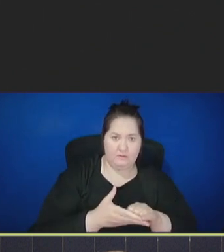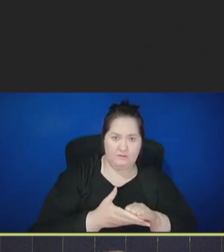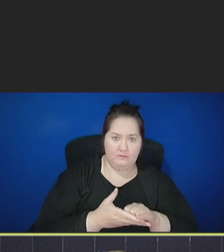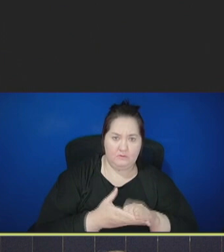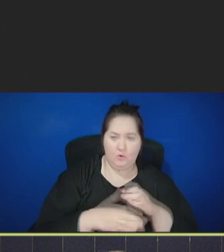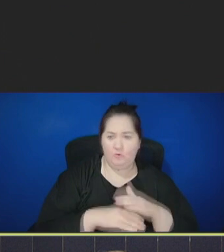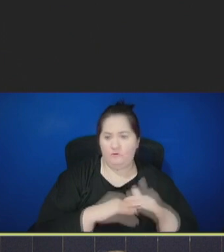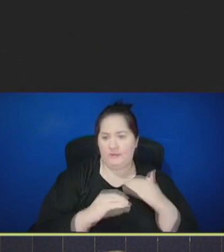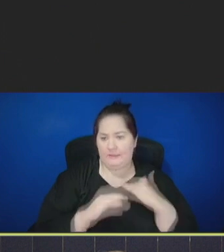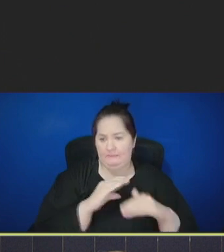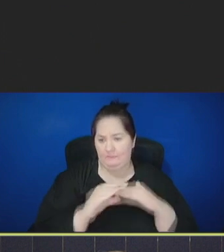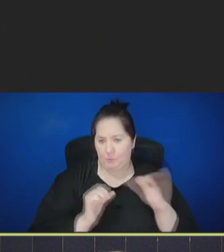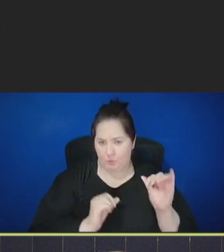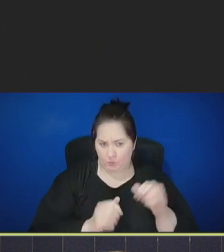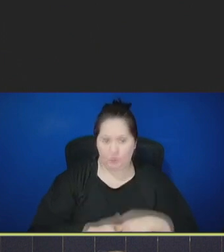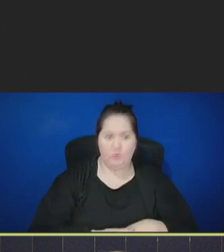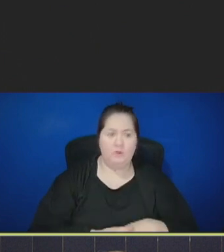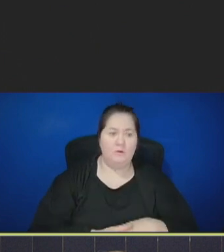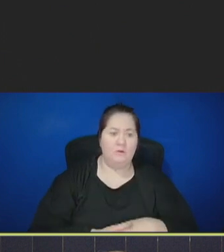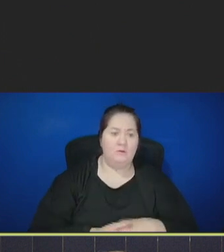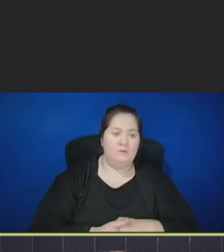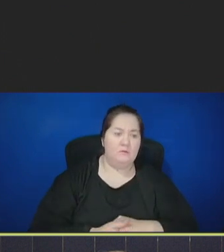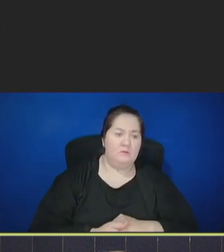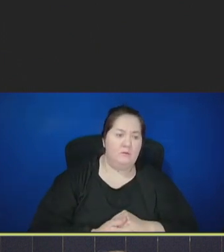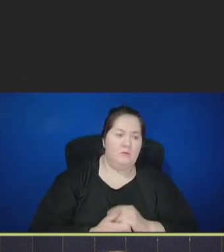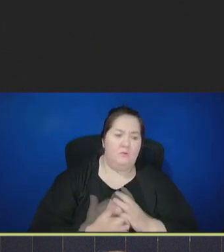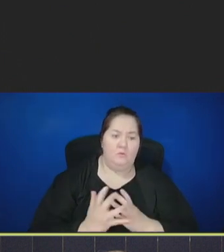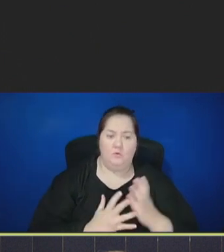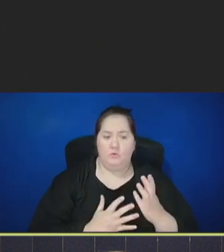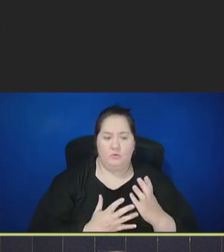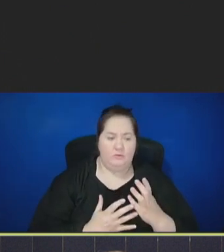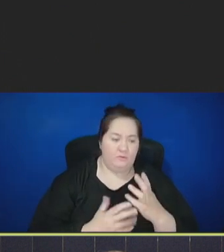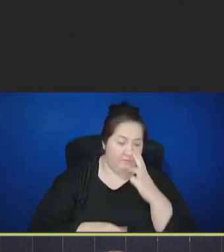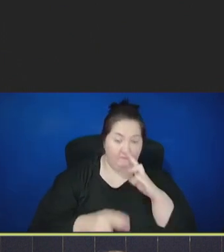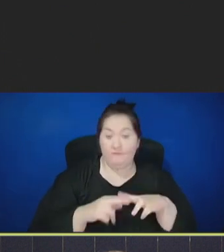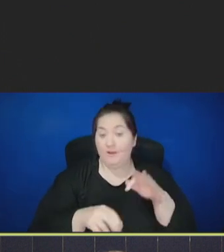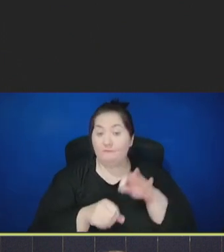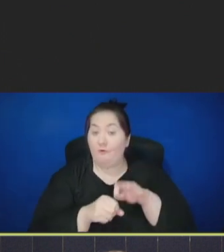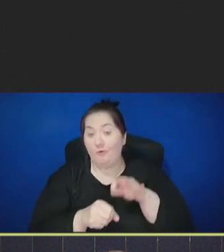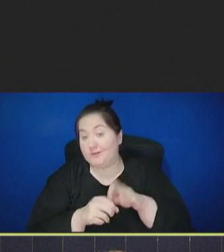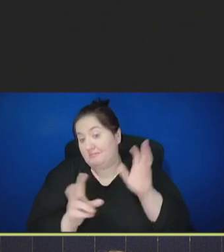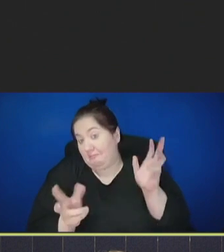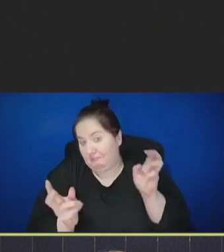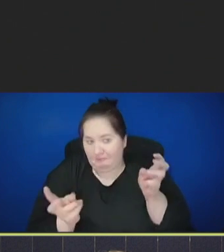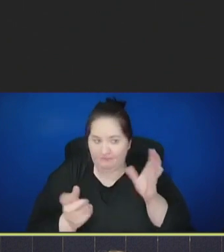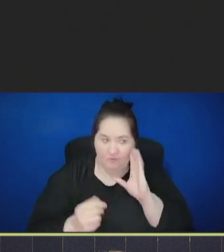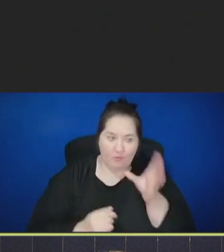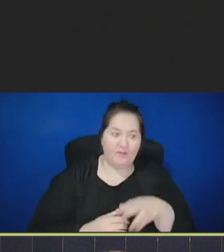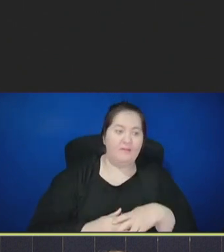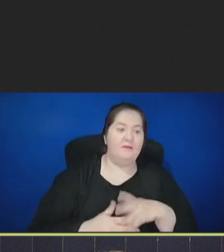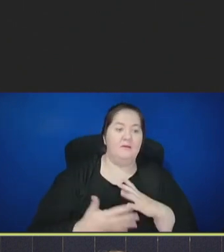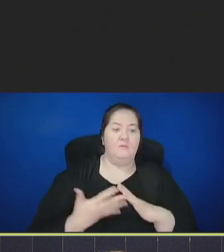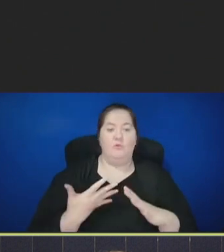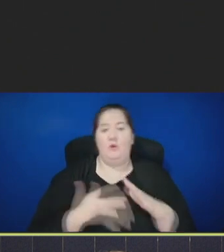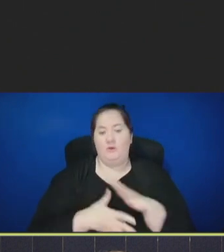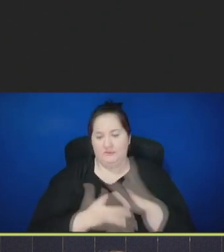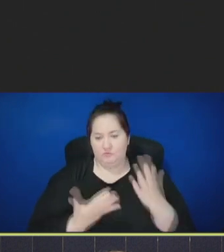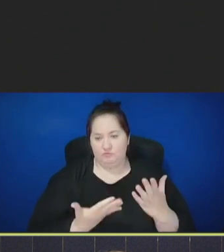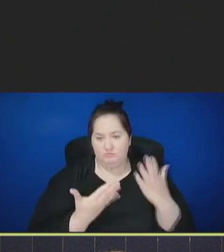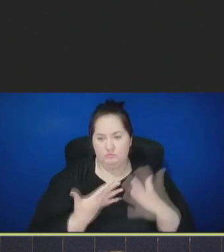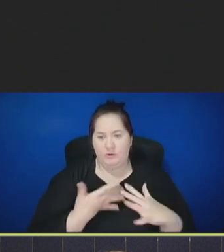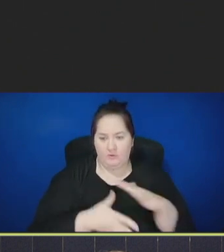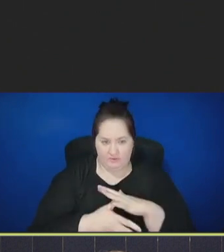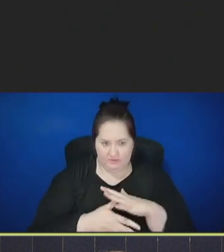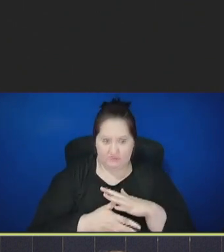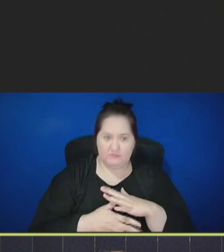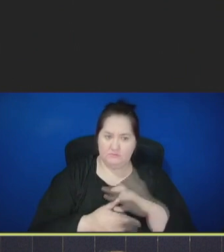over email too, through some sort of fun voting, if you will, is to recommend and prioritize